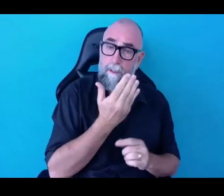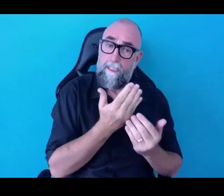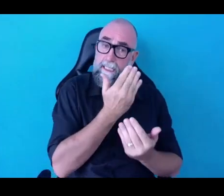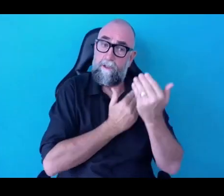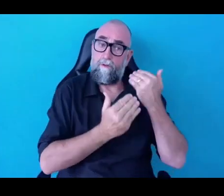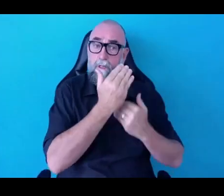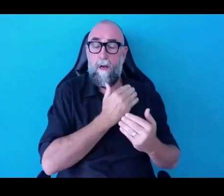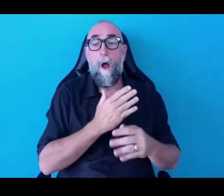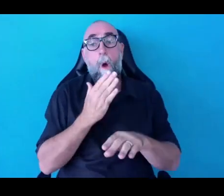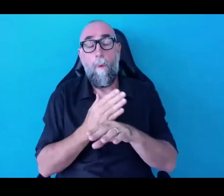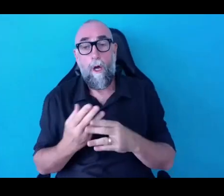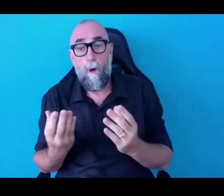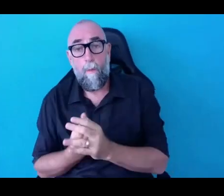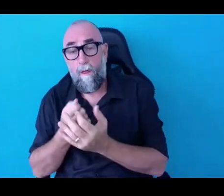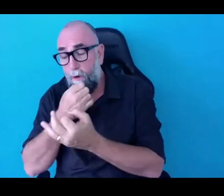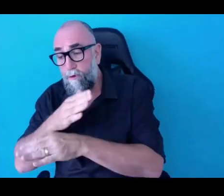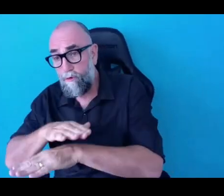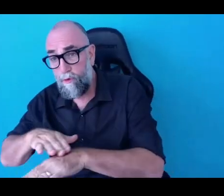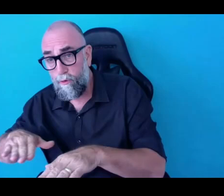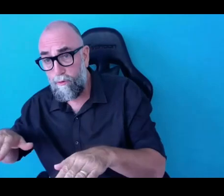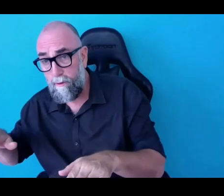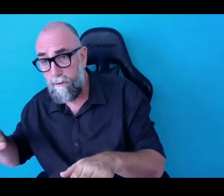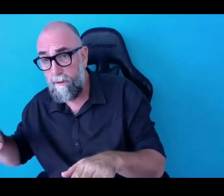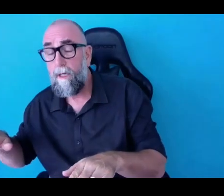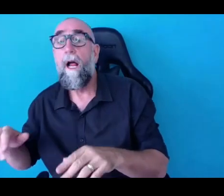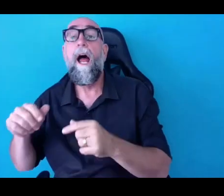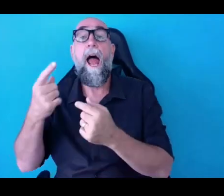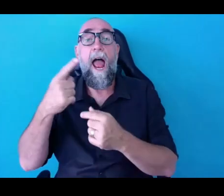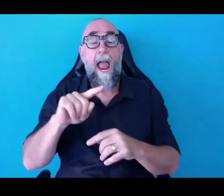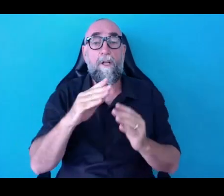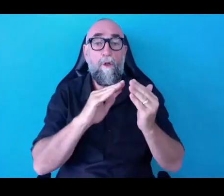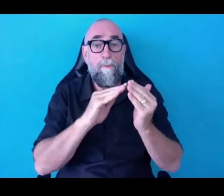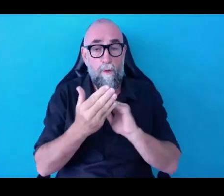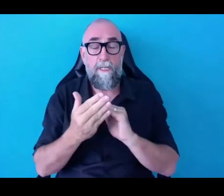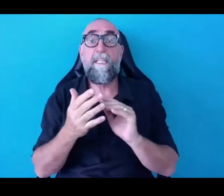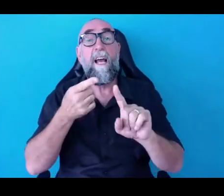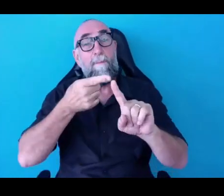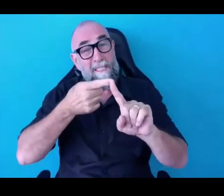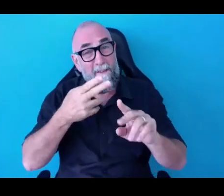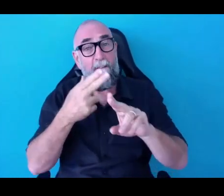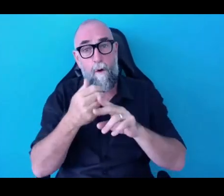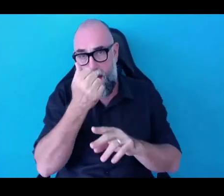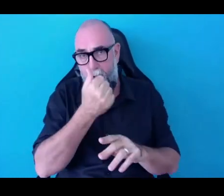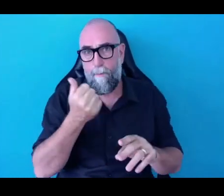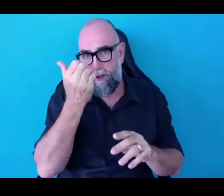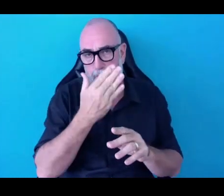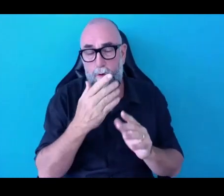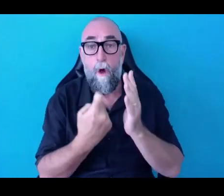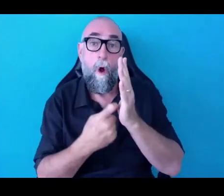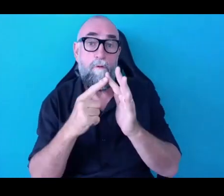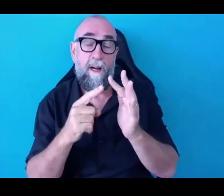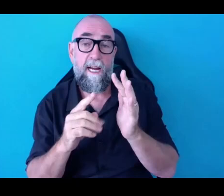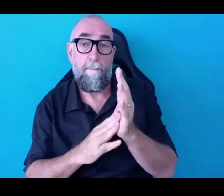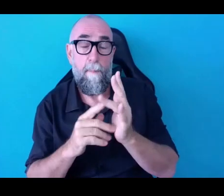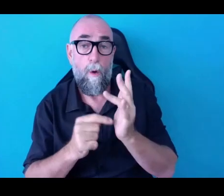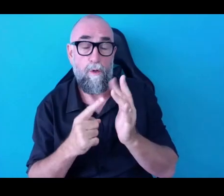children and communities, particularly in regional and remote Australia, and a newly commissioned play sculpture at the Gallery of